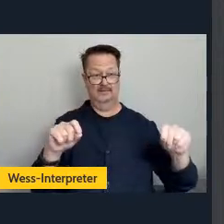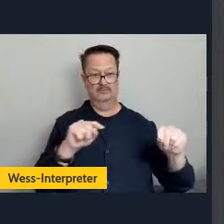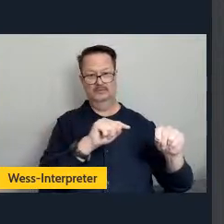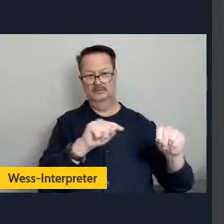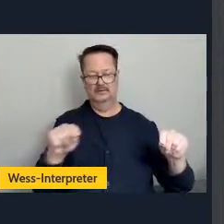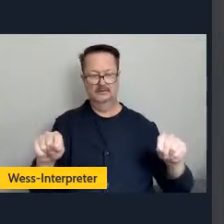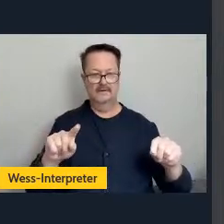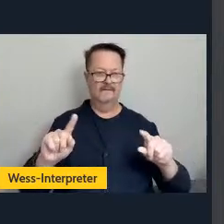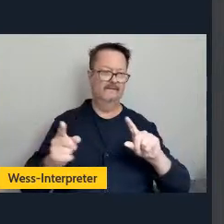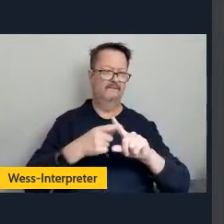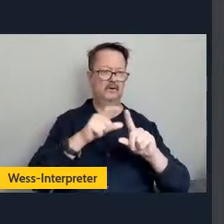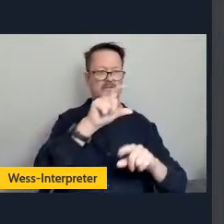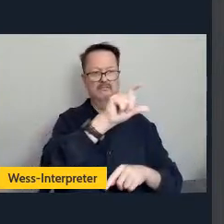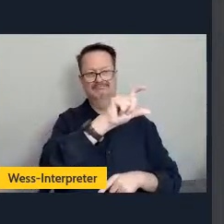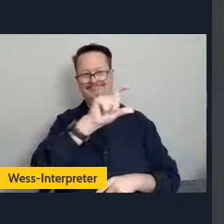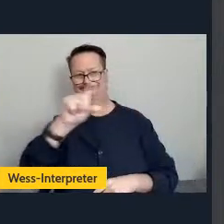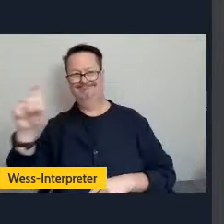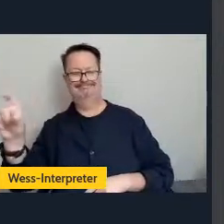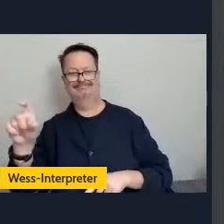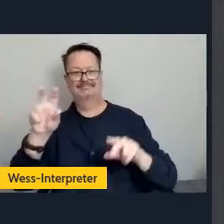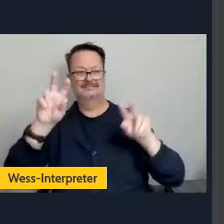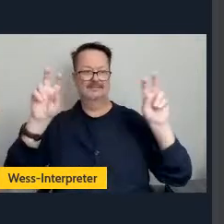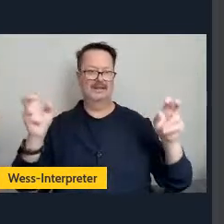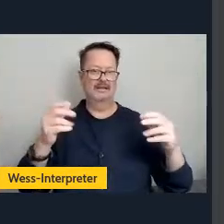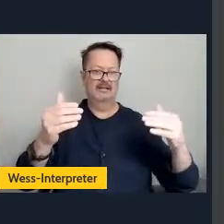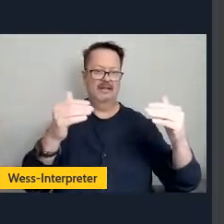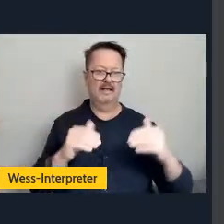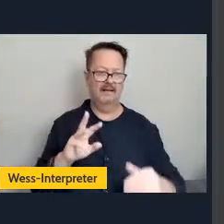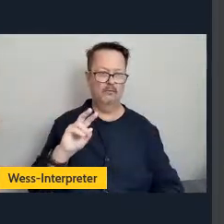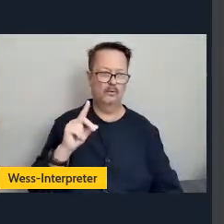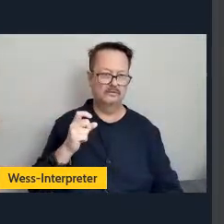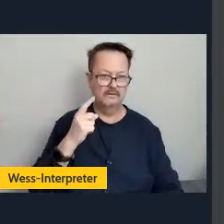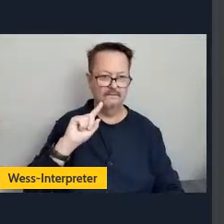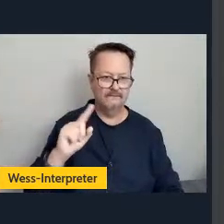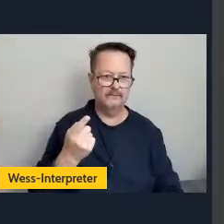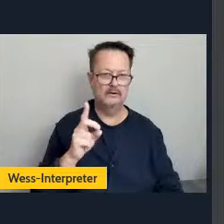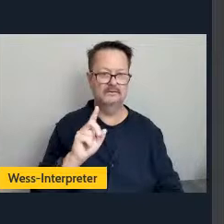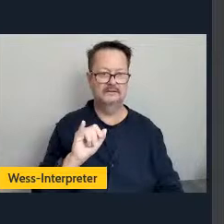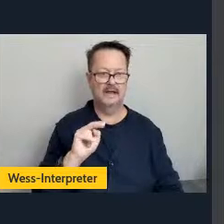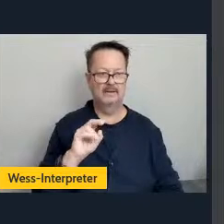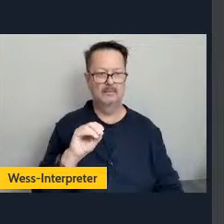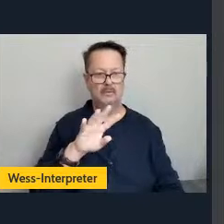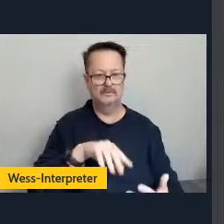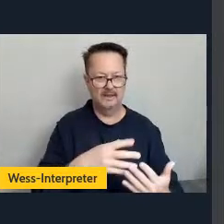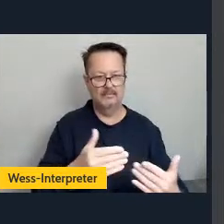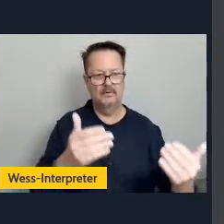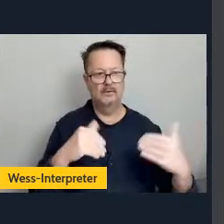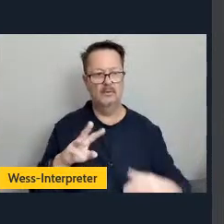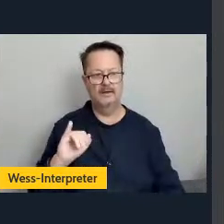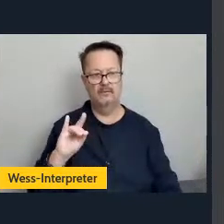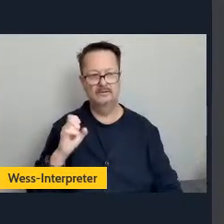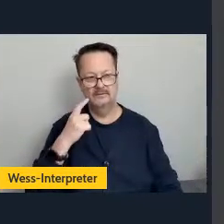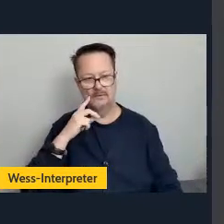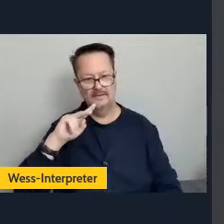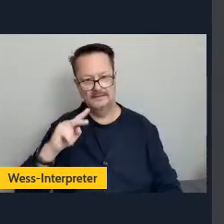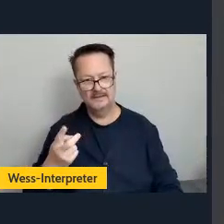first a large header, you will have widgets for first DynamoDB table, then you will have widgets for the second DynamoDB table, then